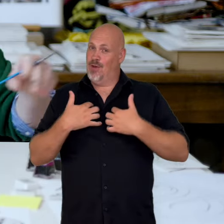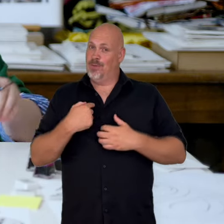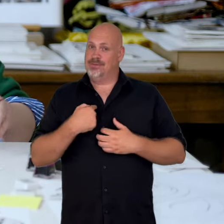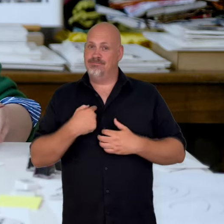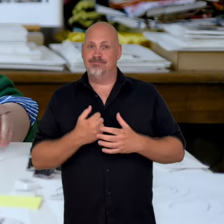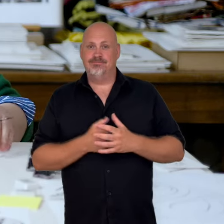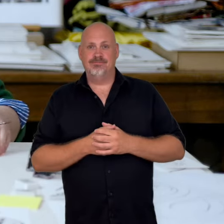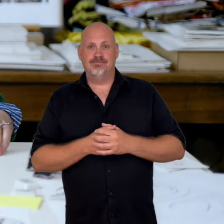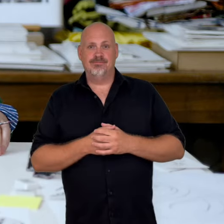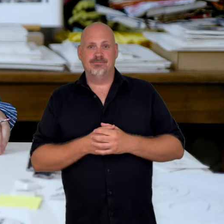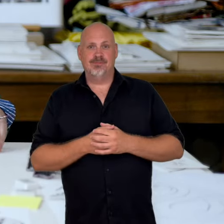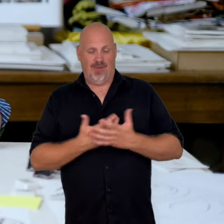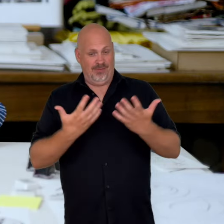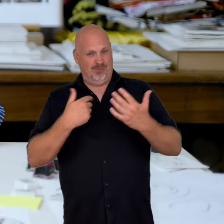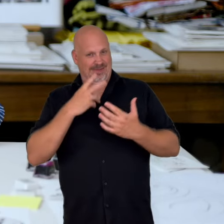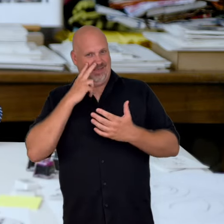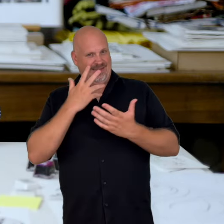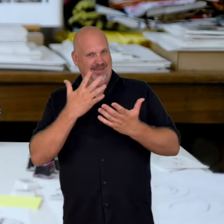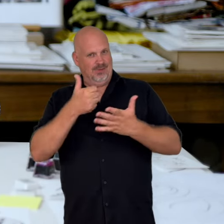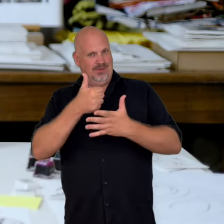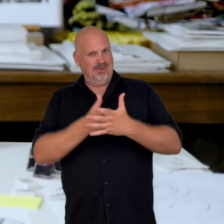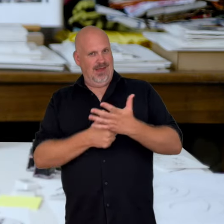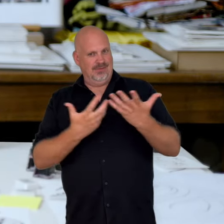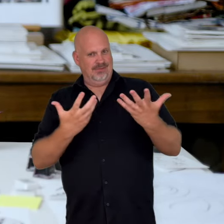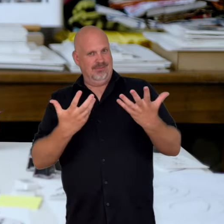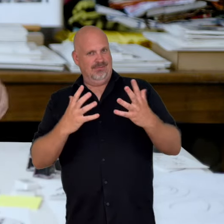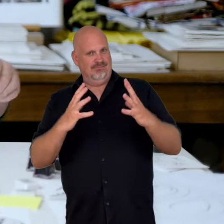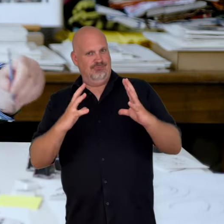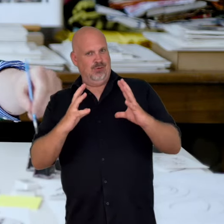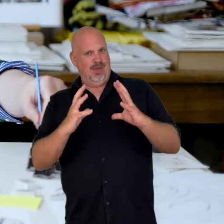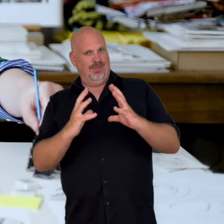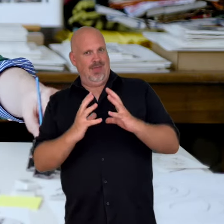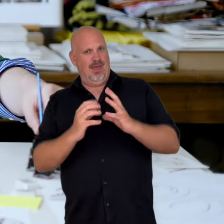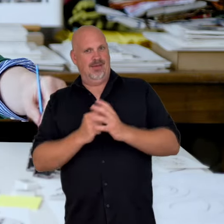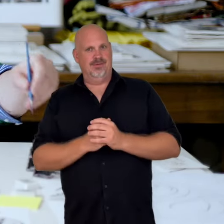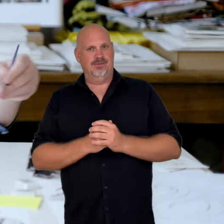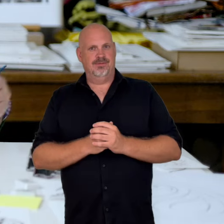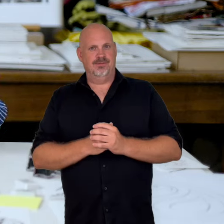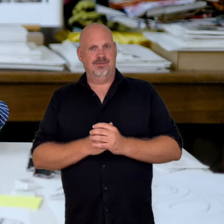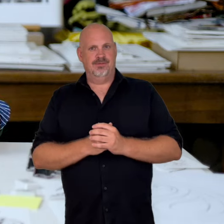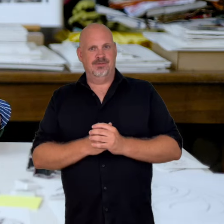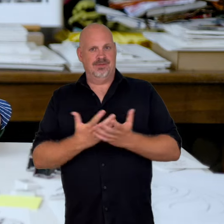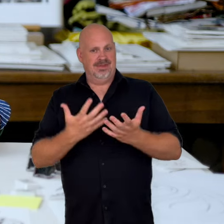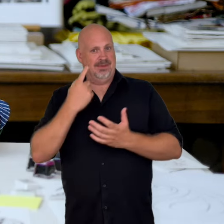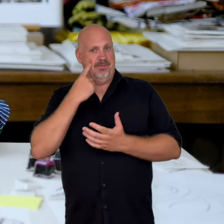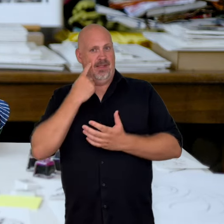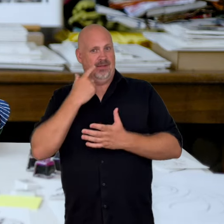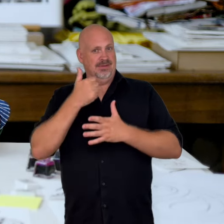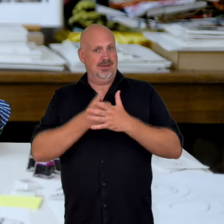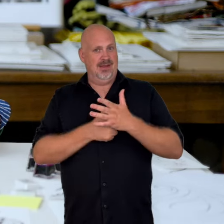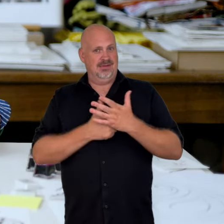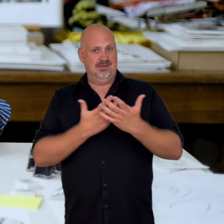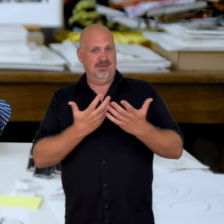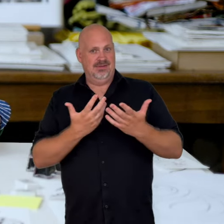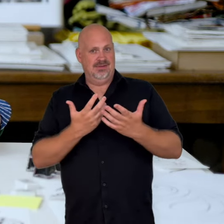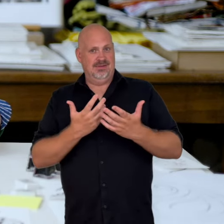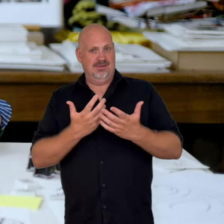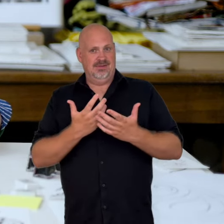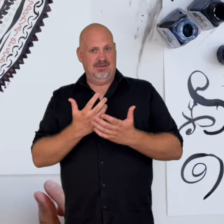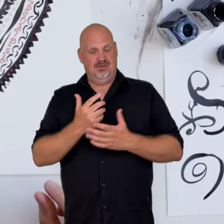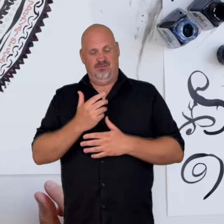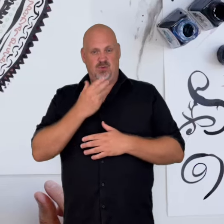about the painting and drawing community. I think all of this, it's to see everybody's work, and I know that when